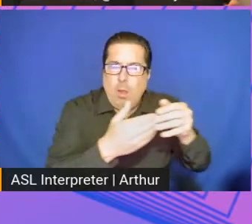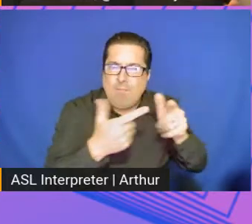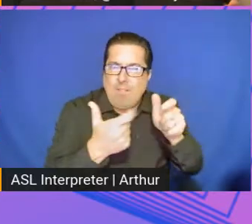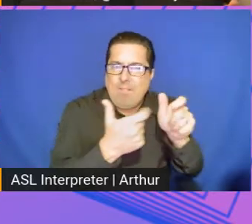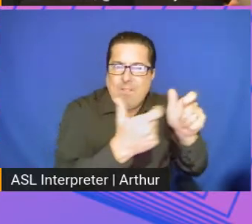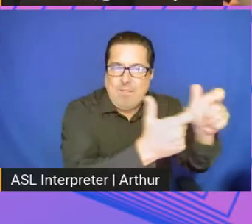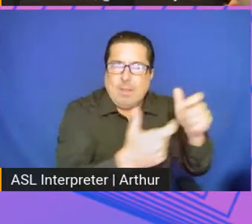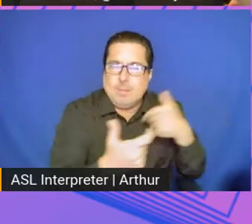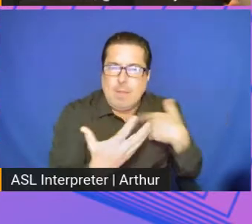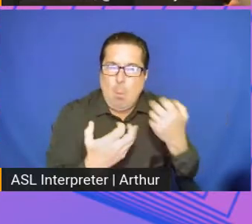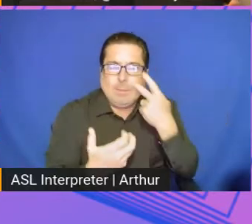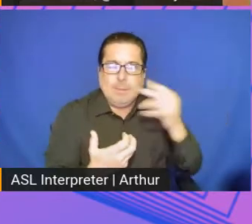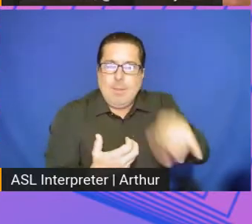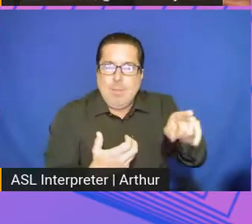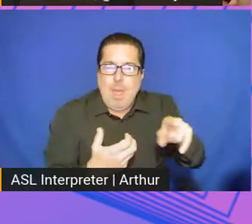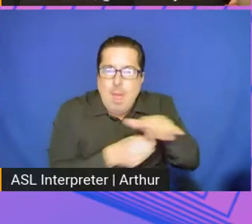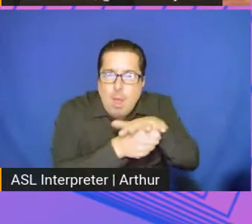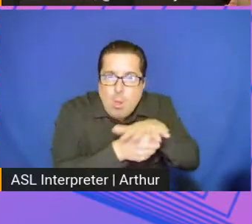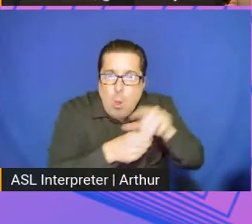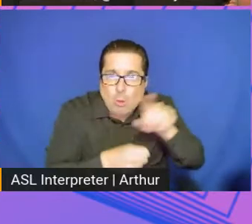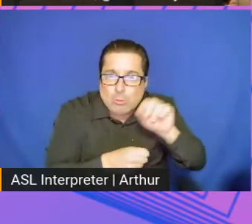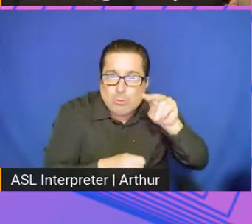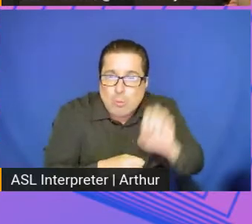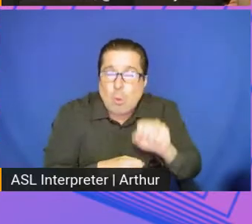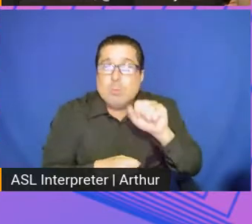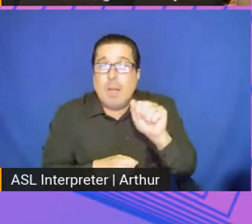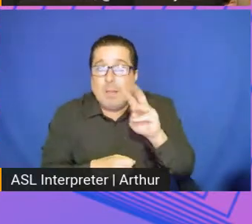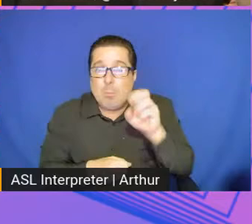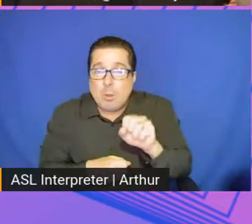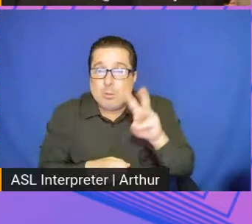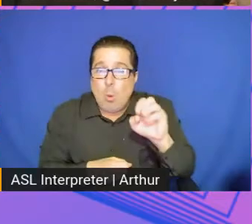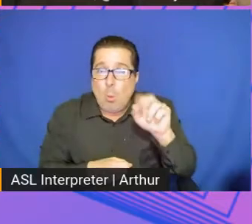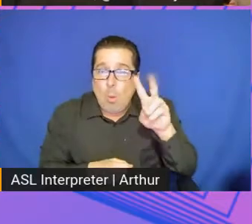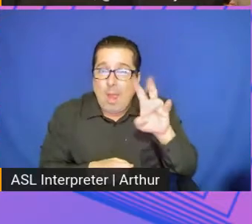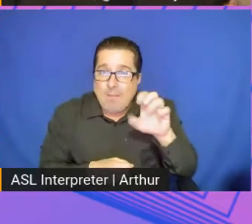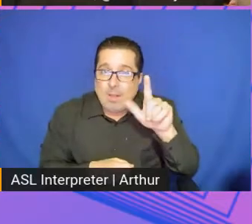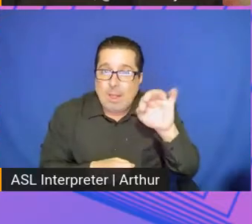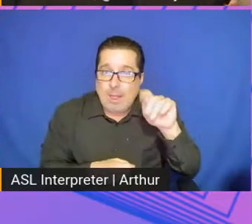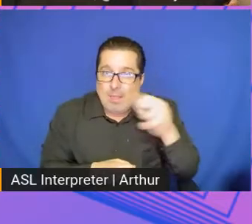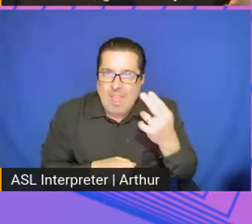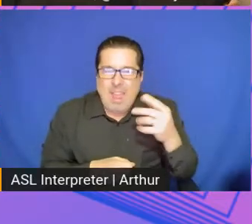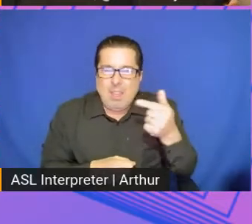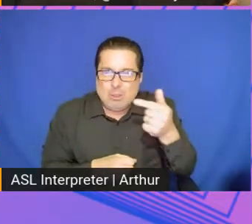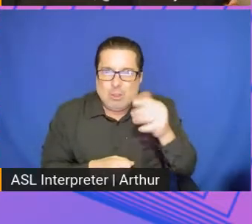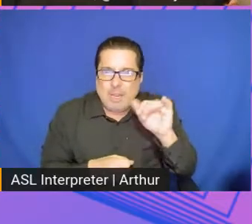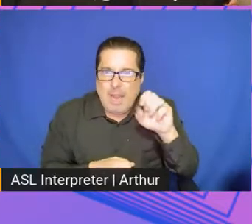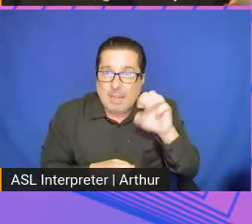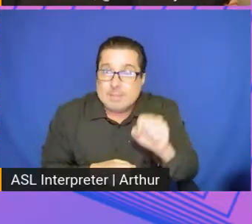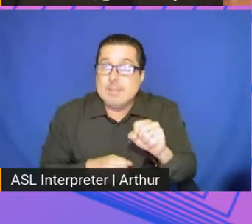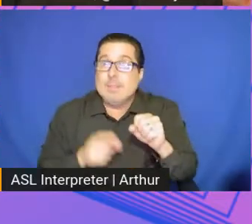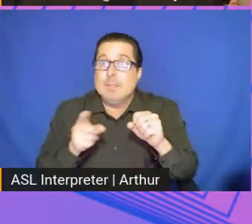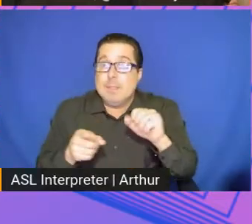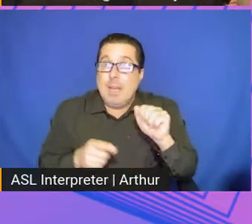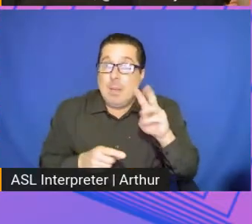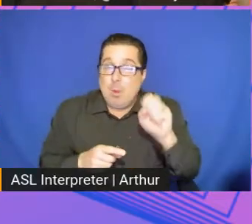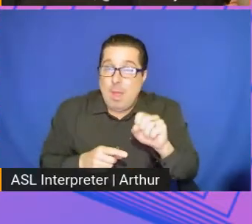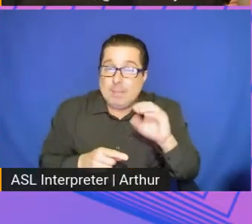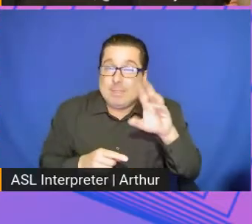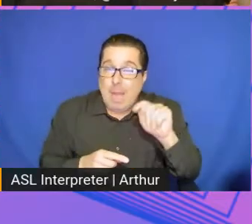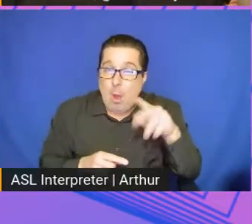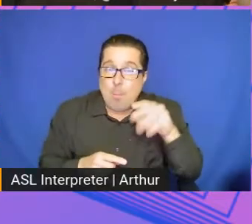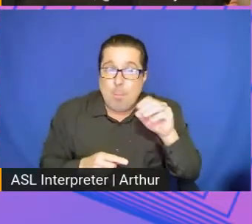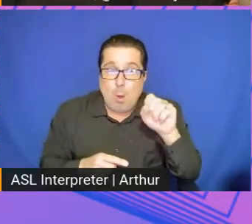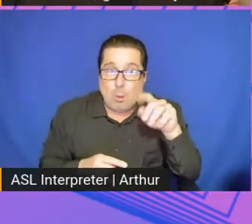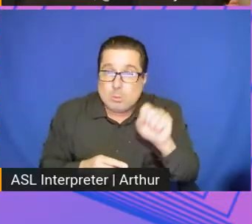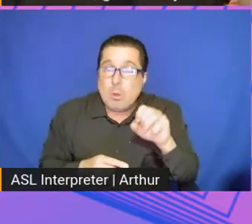local zones, wavelength for those 5G use cases, in your data center with AWS Outposts, or in your data